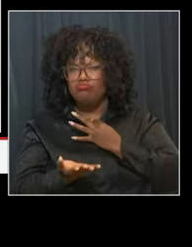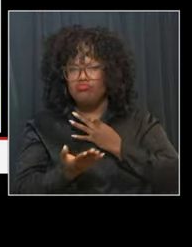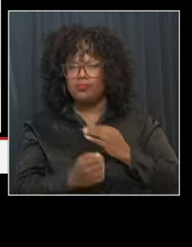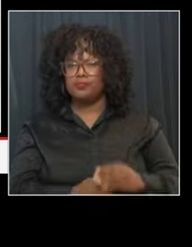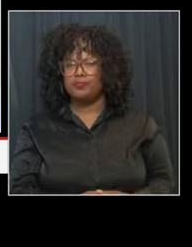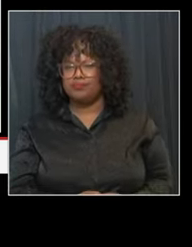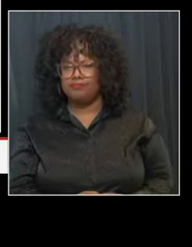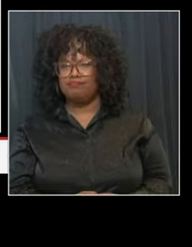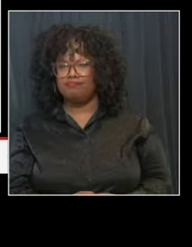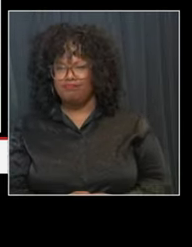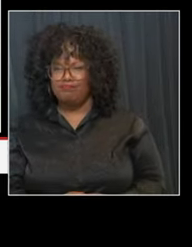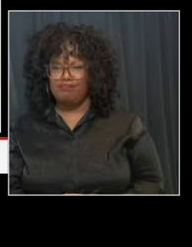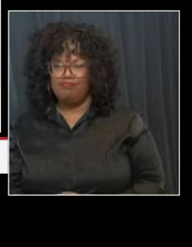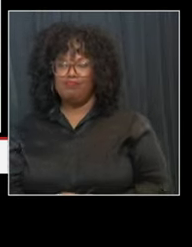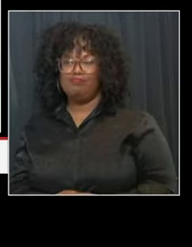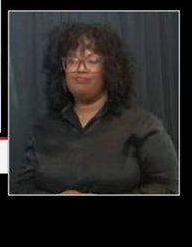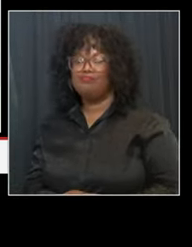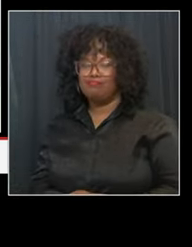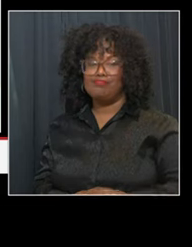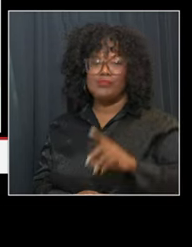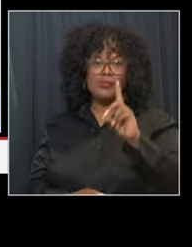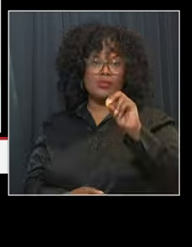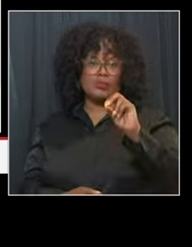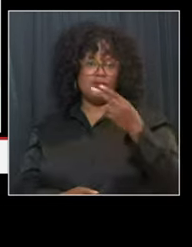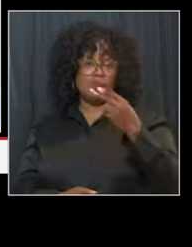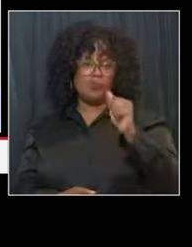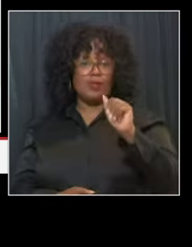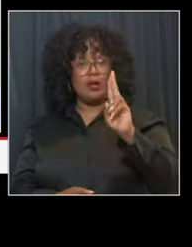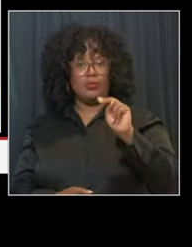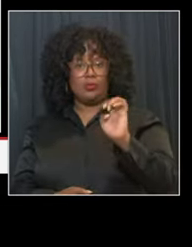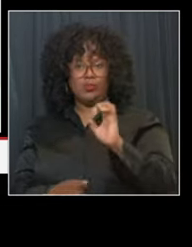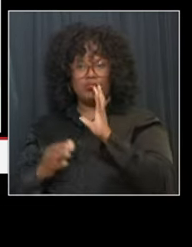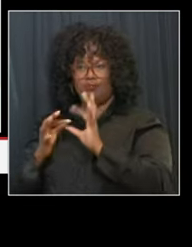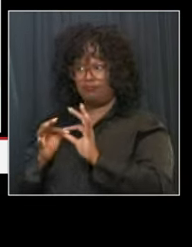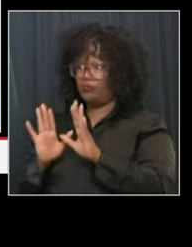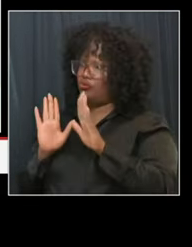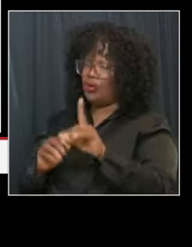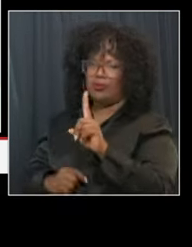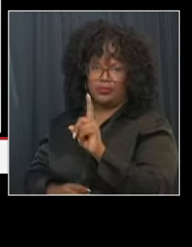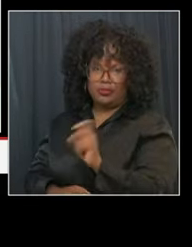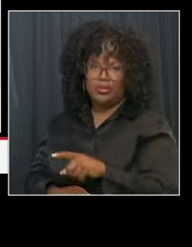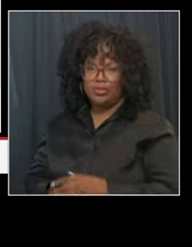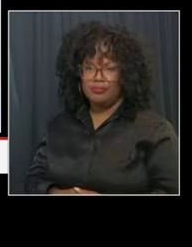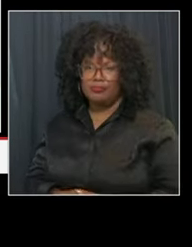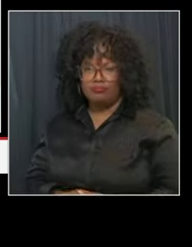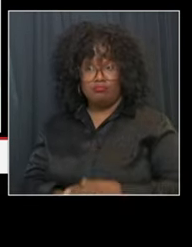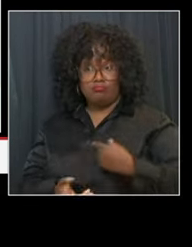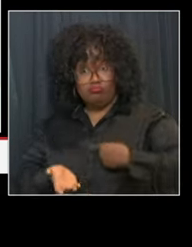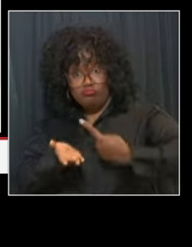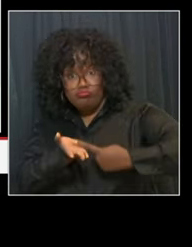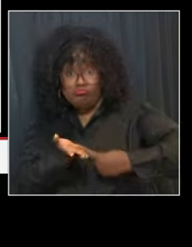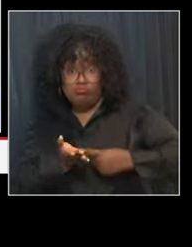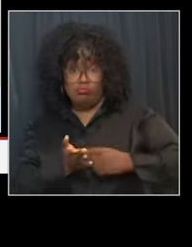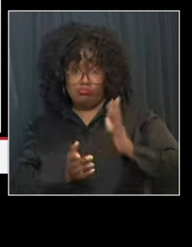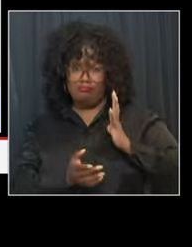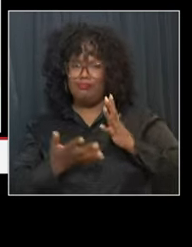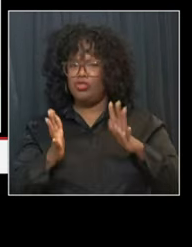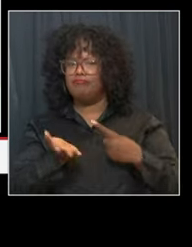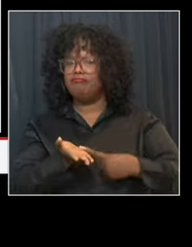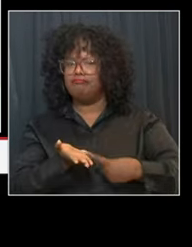because I sat here in front of you talking about the original jail investment. So, we've had over the course of the